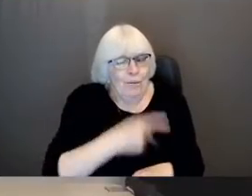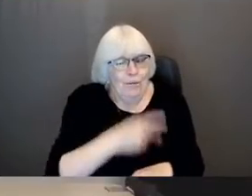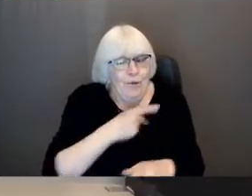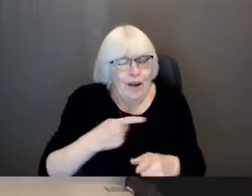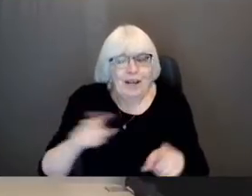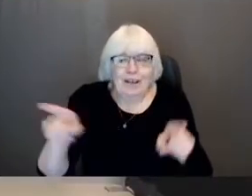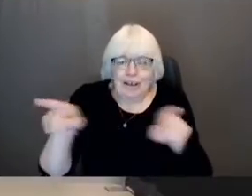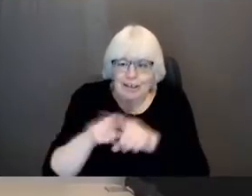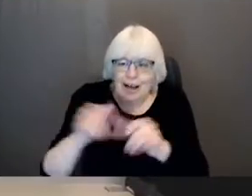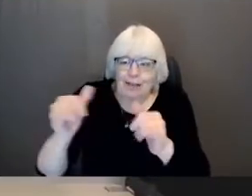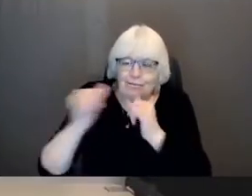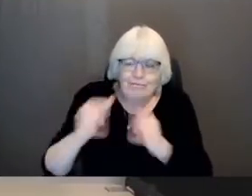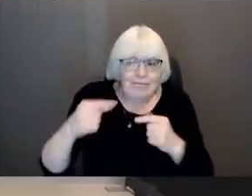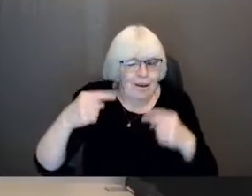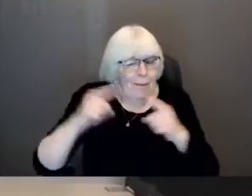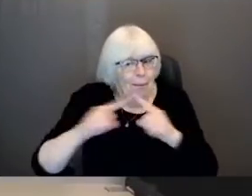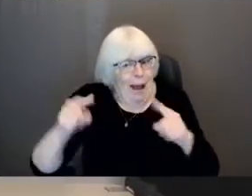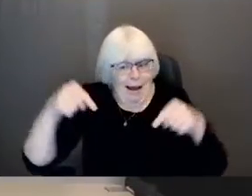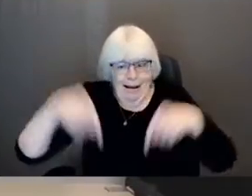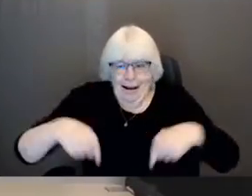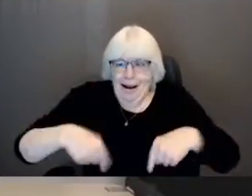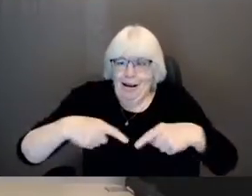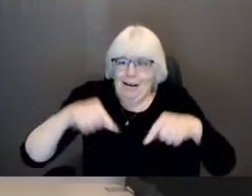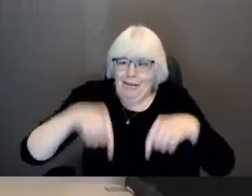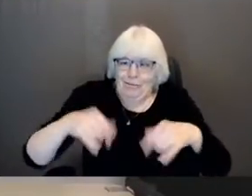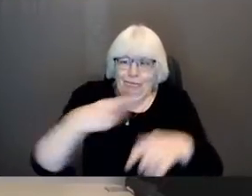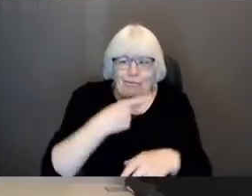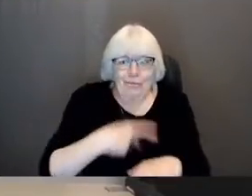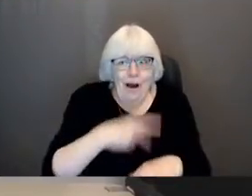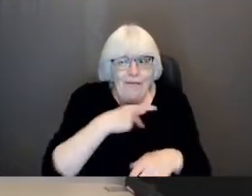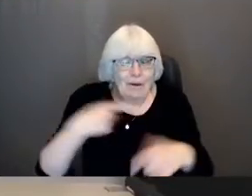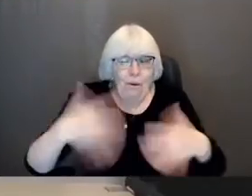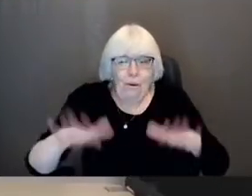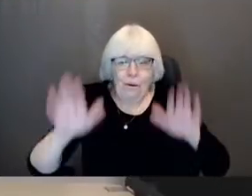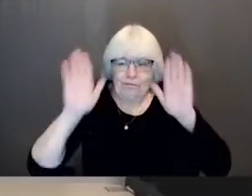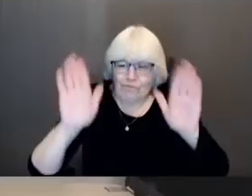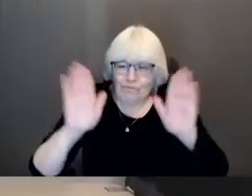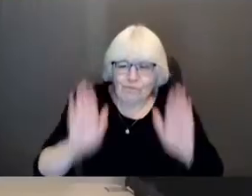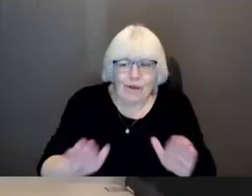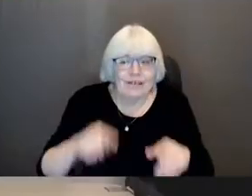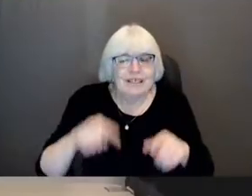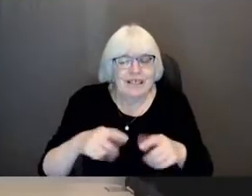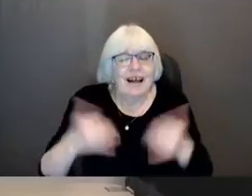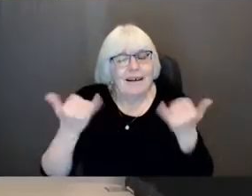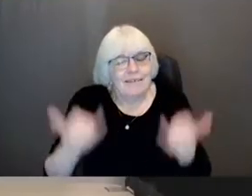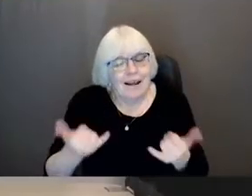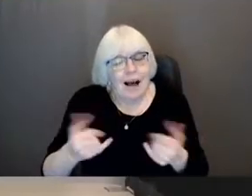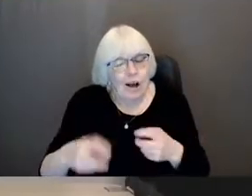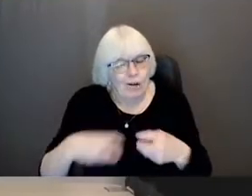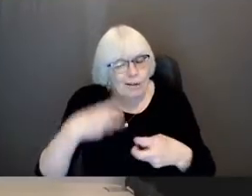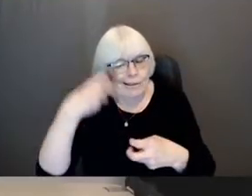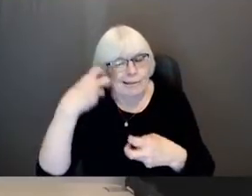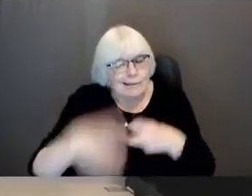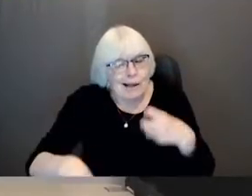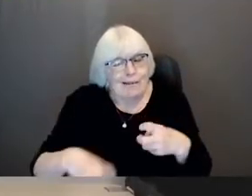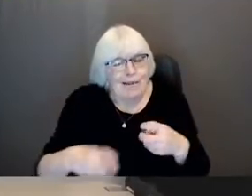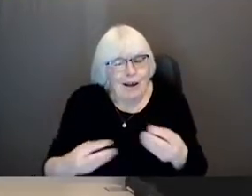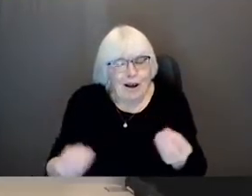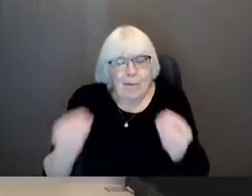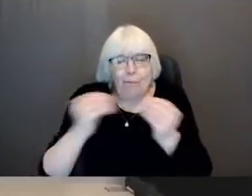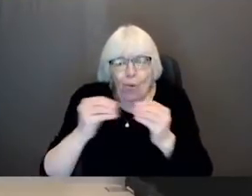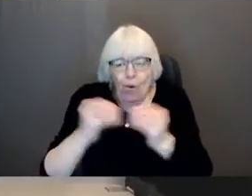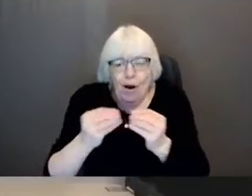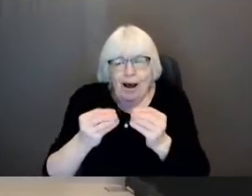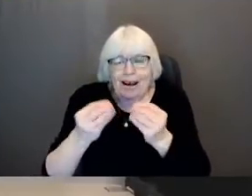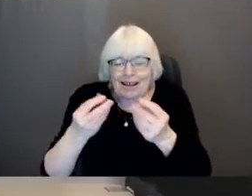more challenging now with the higher case counts, et cetera. But I think we continue to see tremendous public